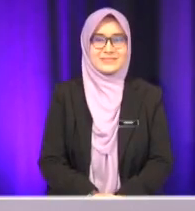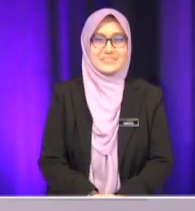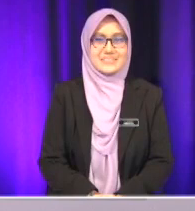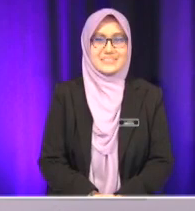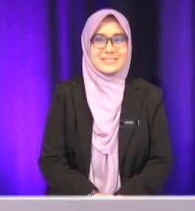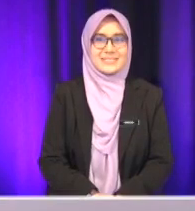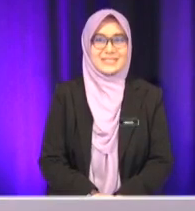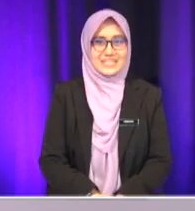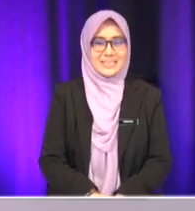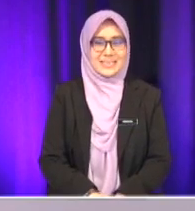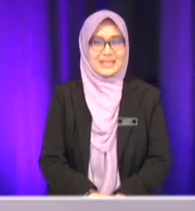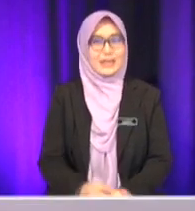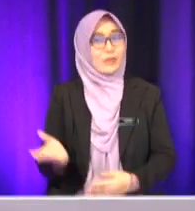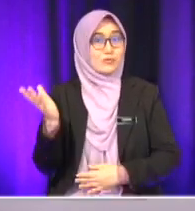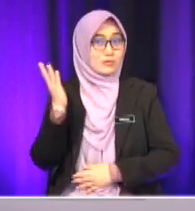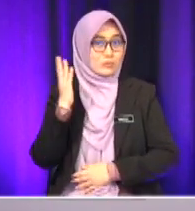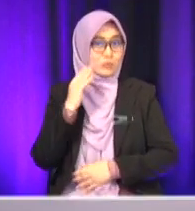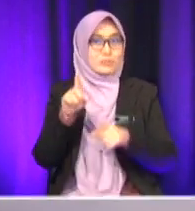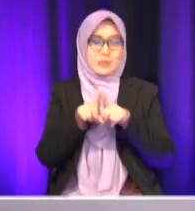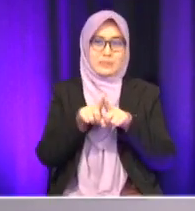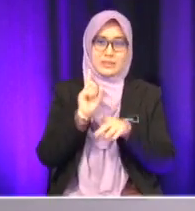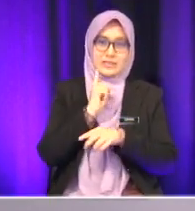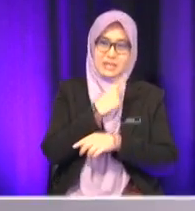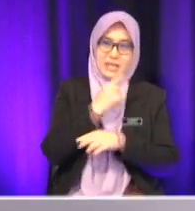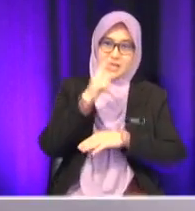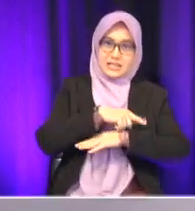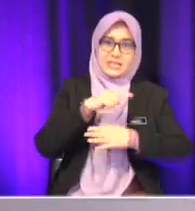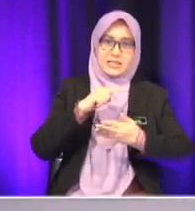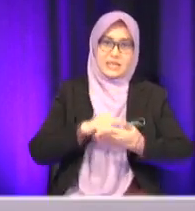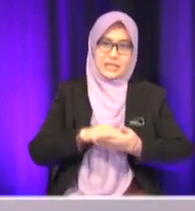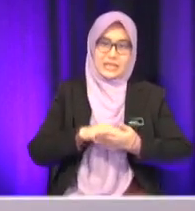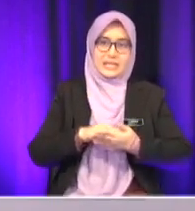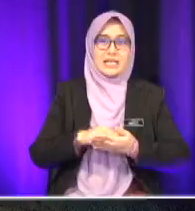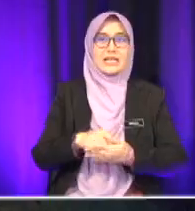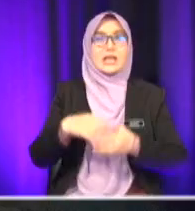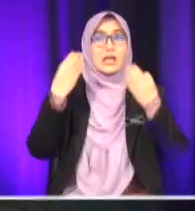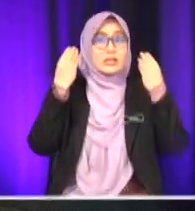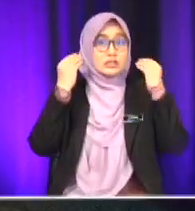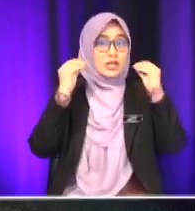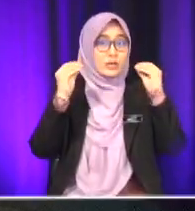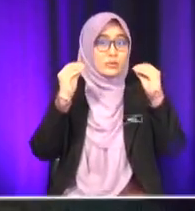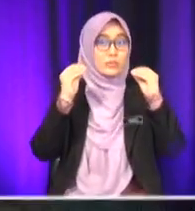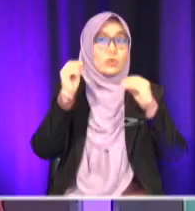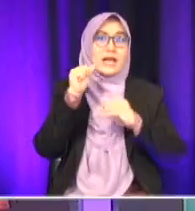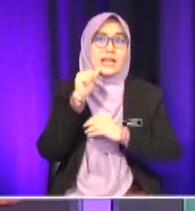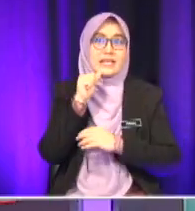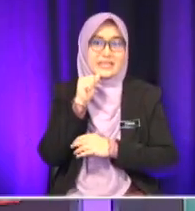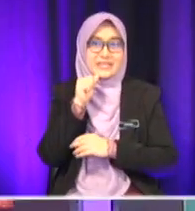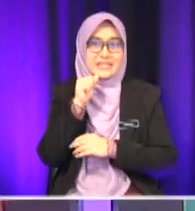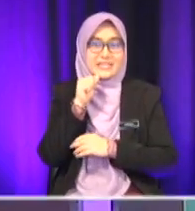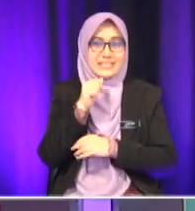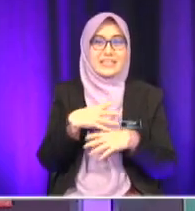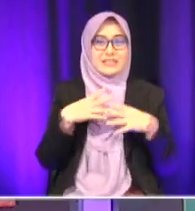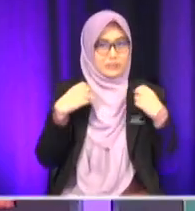And joining us today, we'll be having Madam Eileen. Hi, Madam. Hi, How are you Sean. doing today? Fine, thank you. How